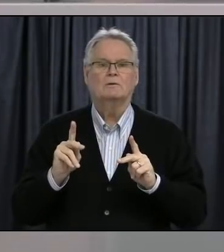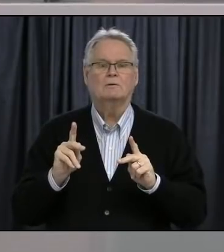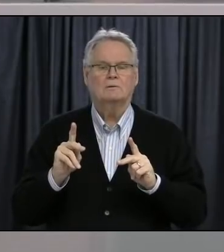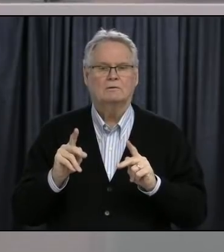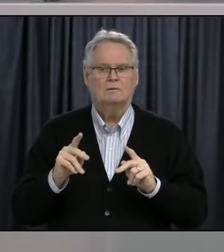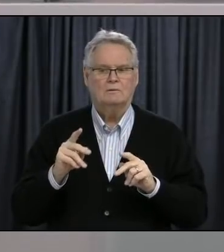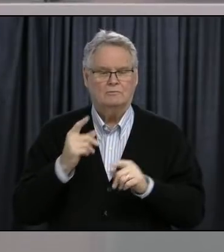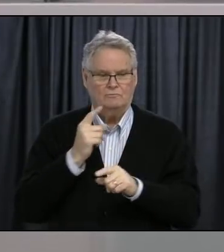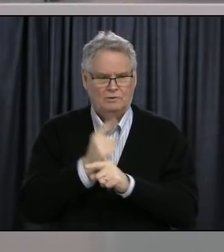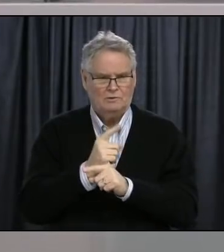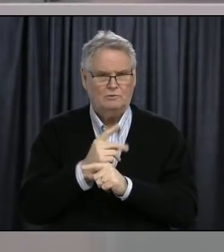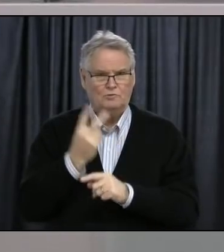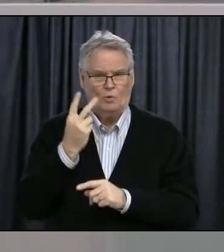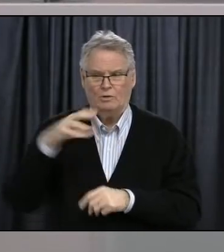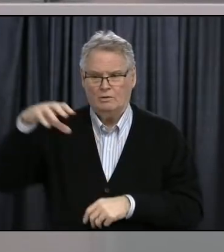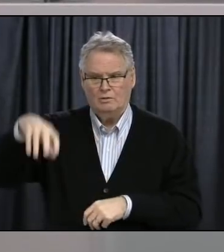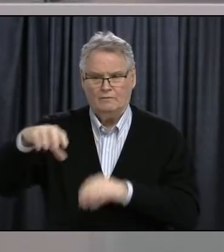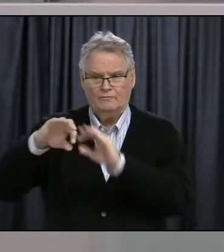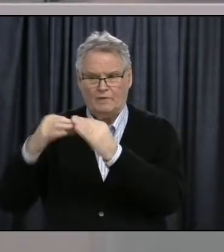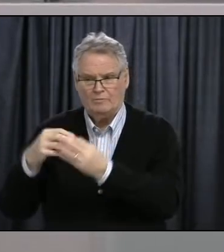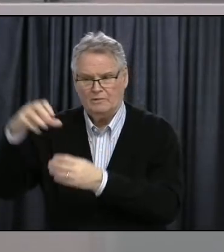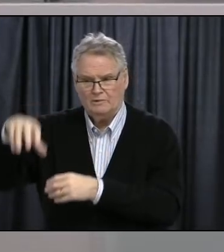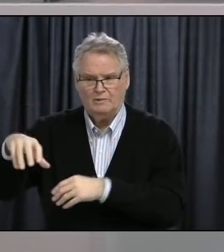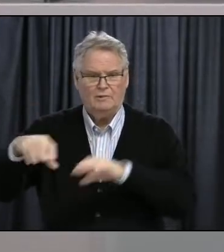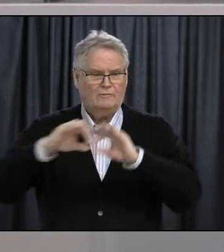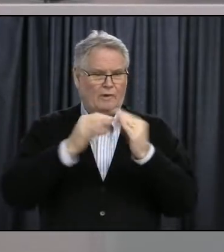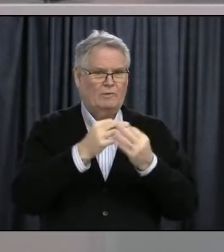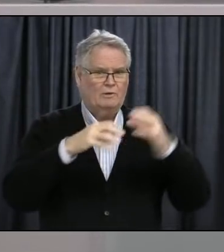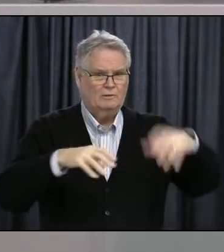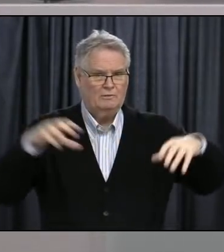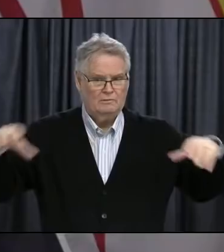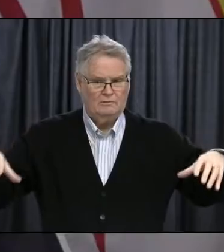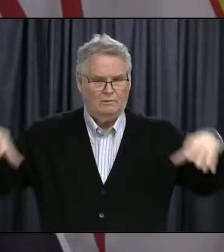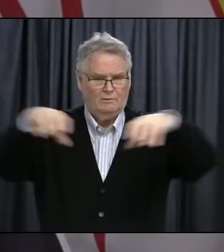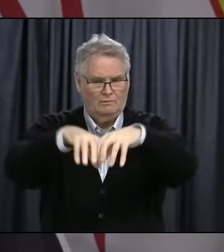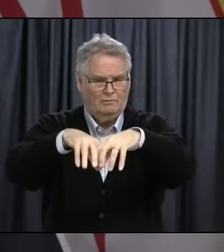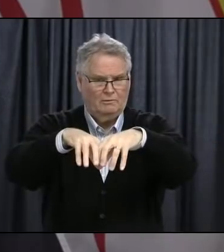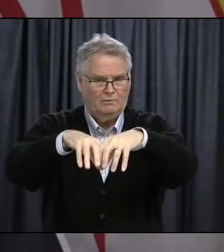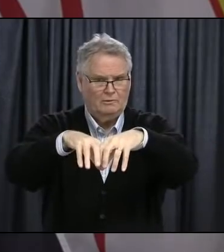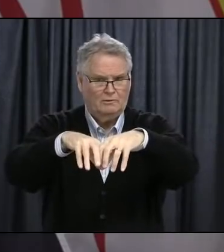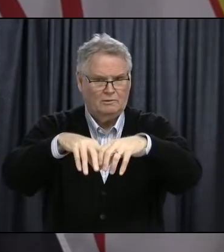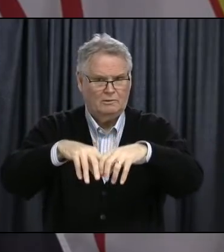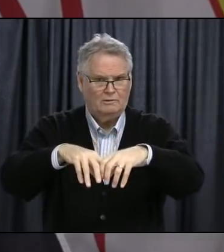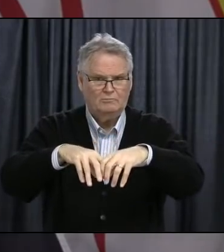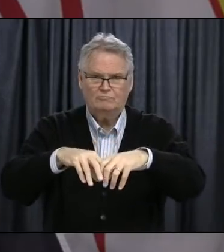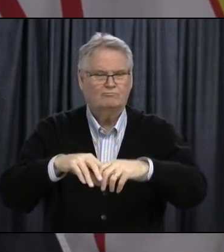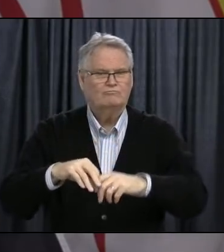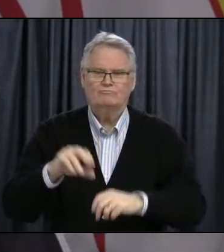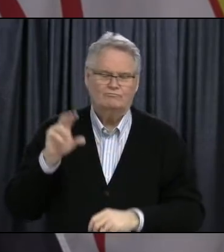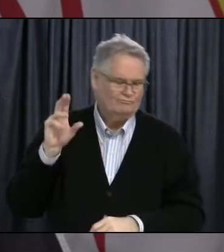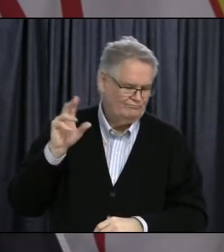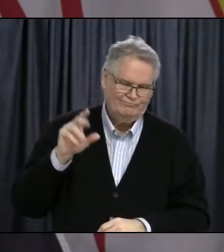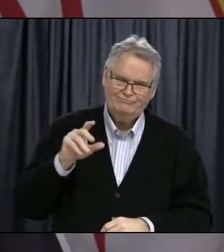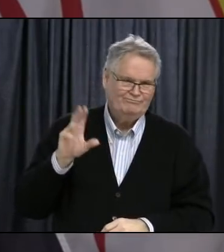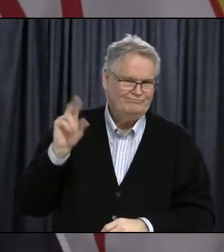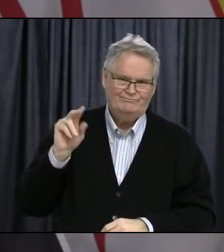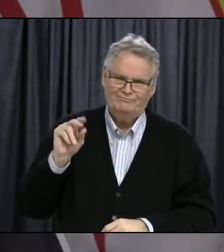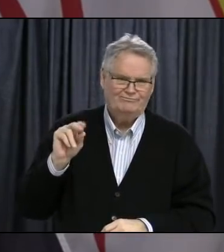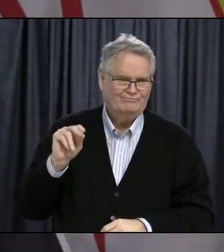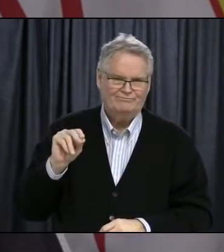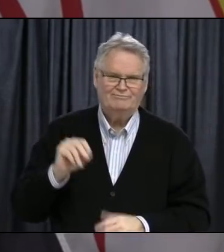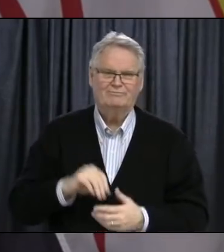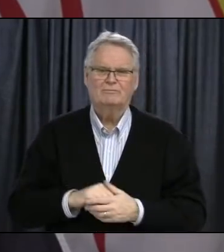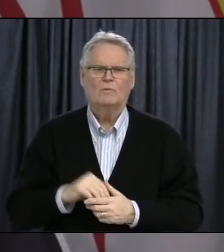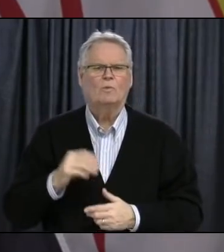it's essential. Why the different approach this time? So I think we've learned a lot over the last, well, it hasn't been quite a year,